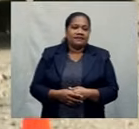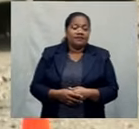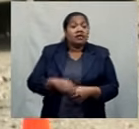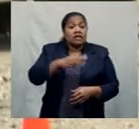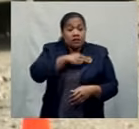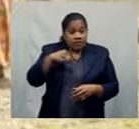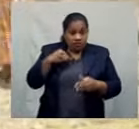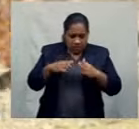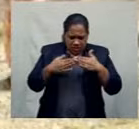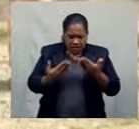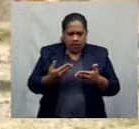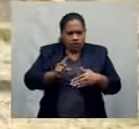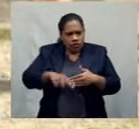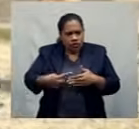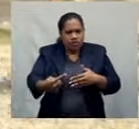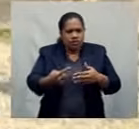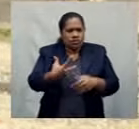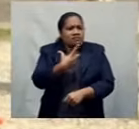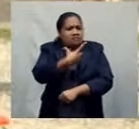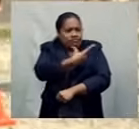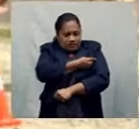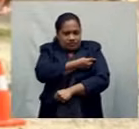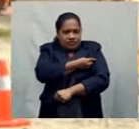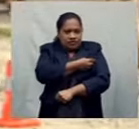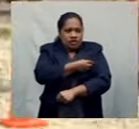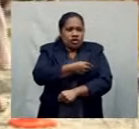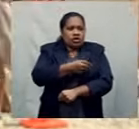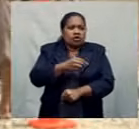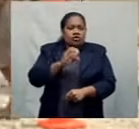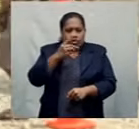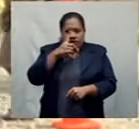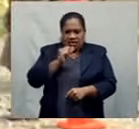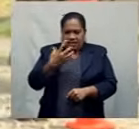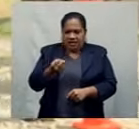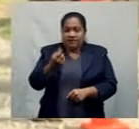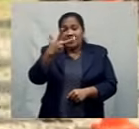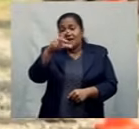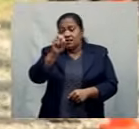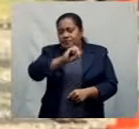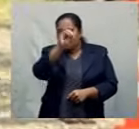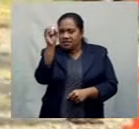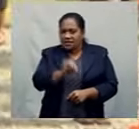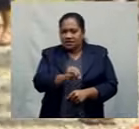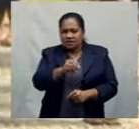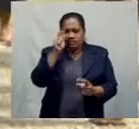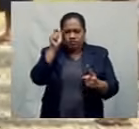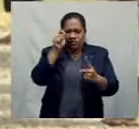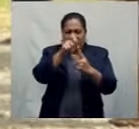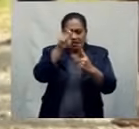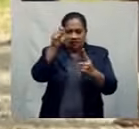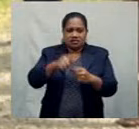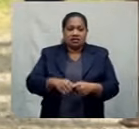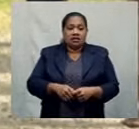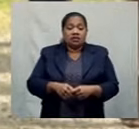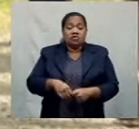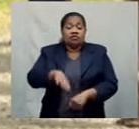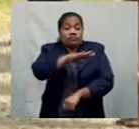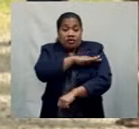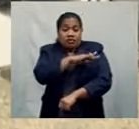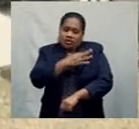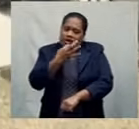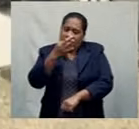currently continues with its vaccination drive to reach the 80% target. Prime Minister Warenge Bainimarama has urged Fijians to